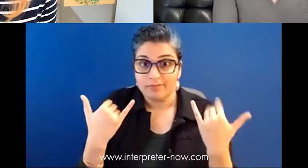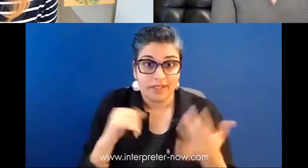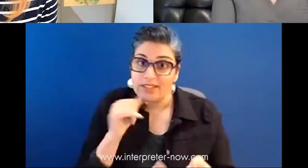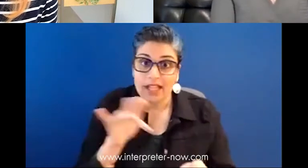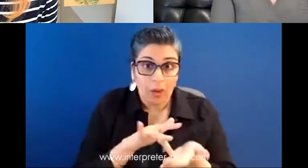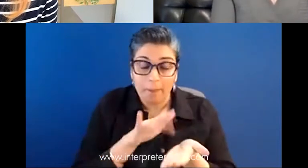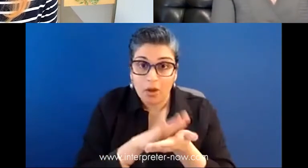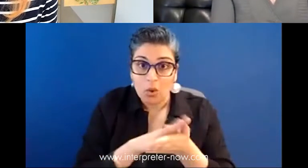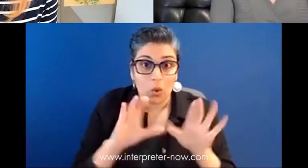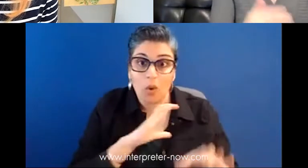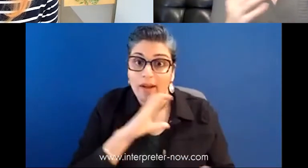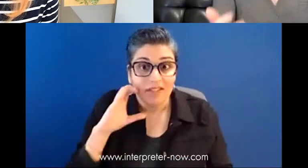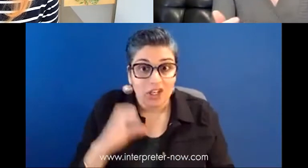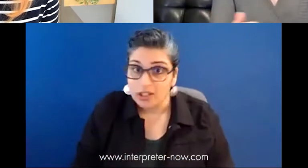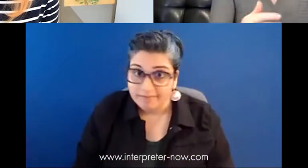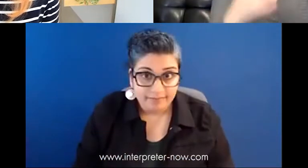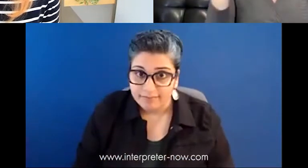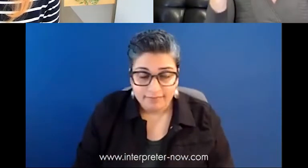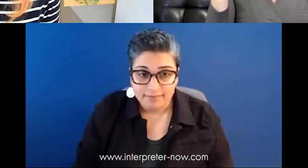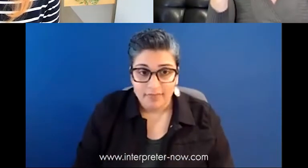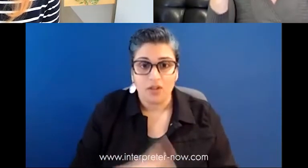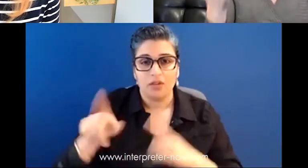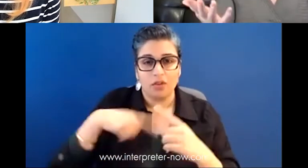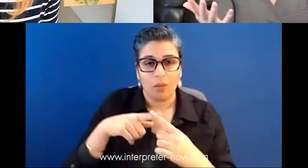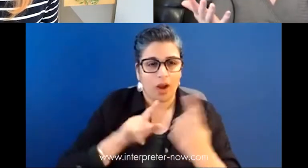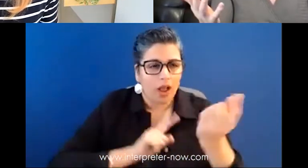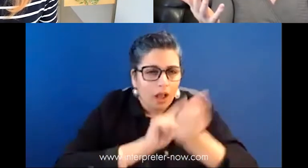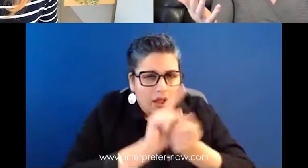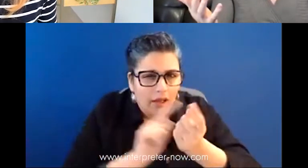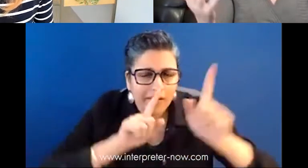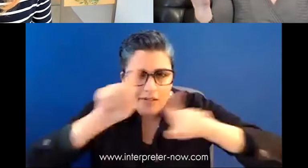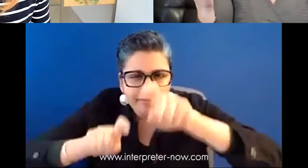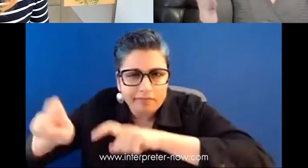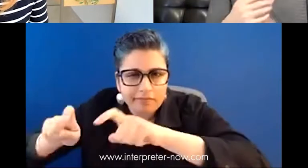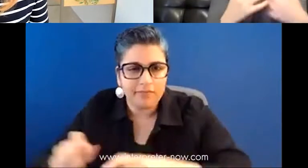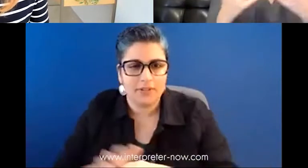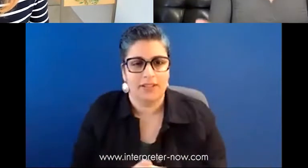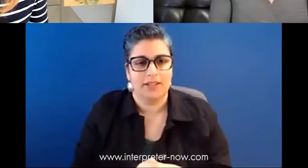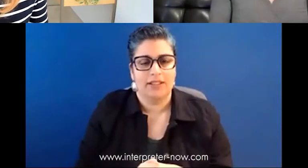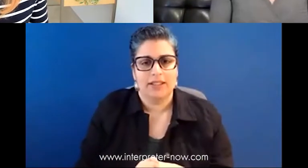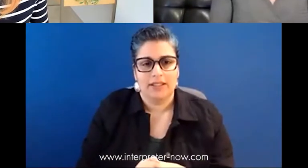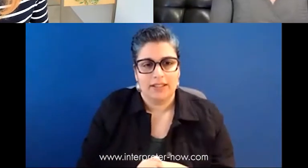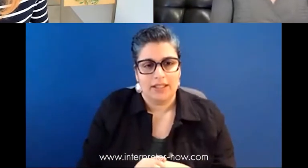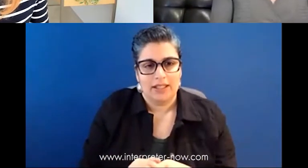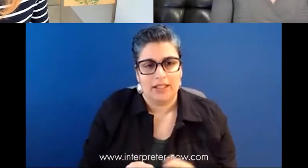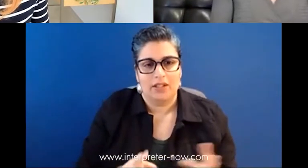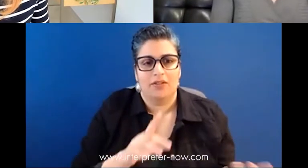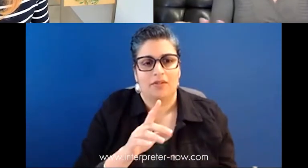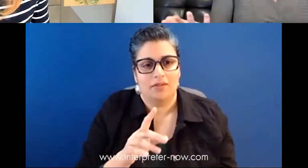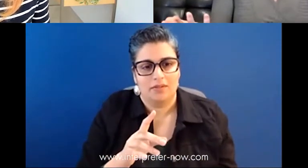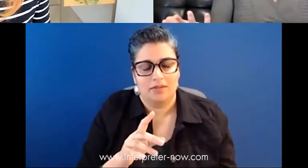What I always hear from people whenever I visit with them, and I'm not a big finger pointer. The truth does